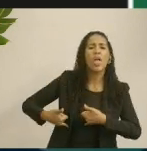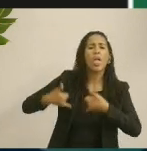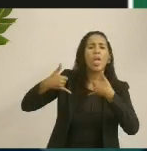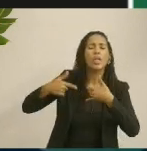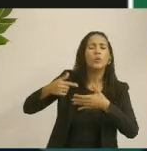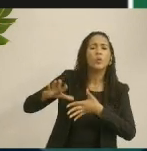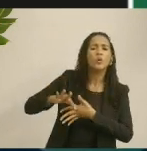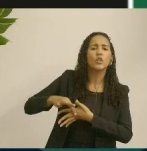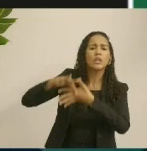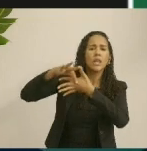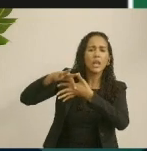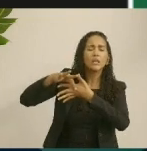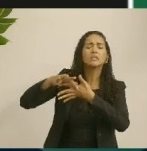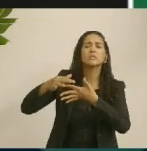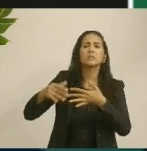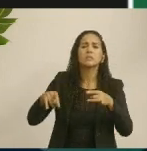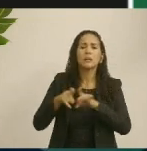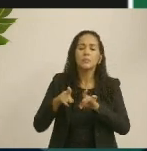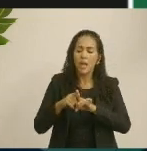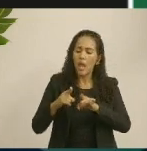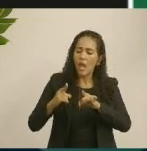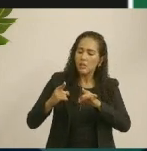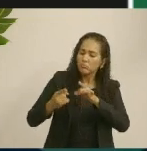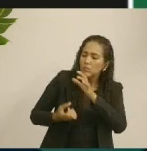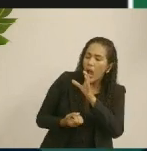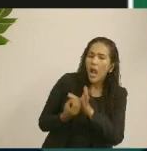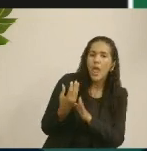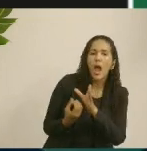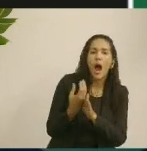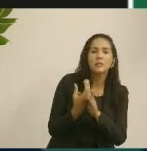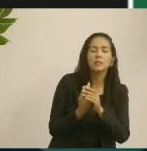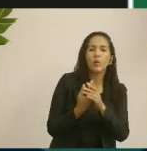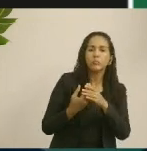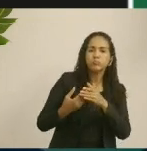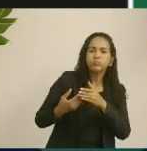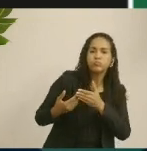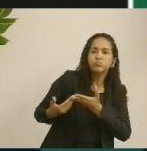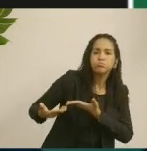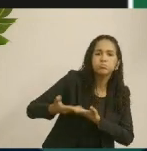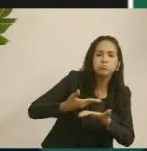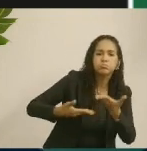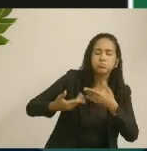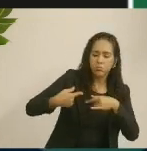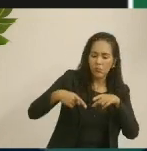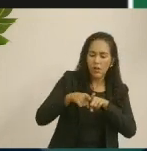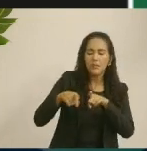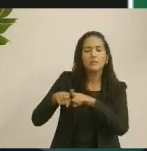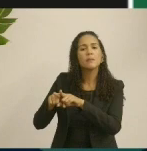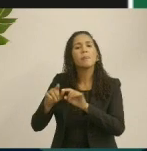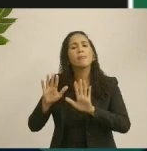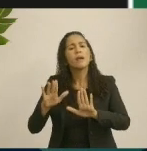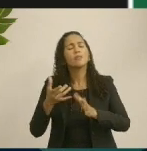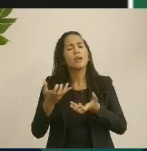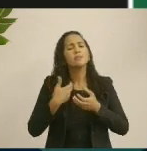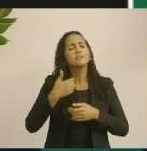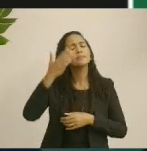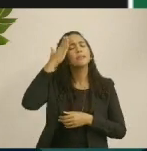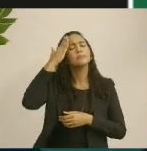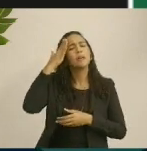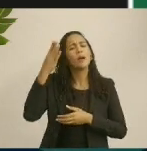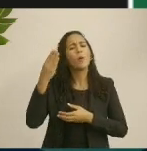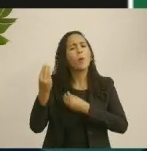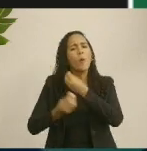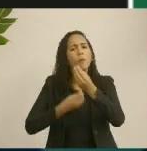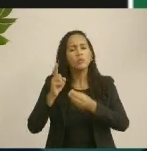those trusted partnerships and some of that political will and private sector will. But I'd be keen to hear more in terms of the how we move people together